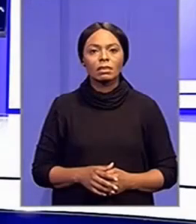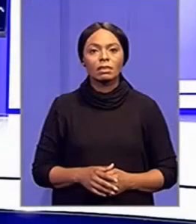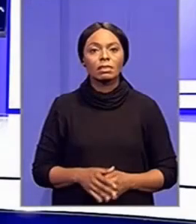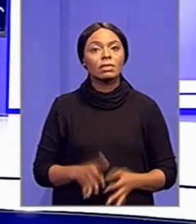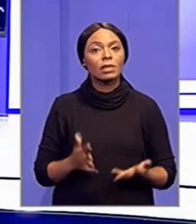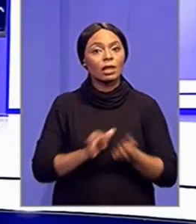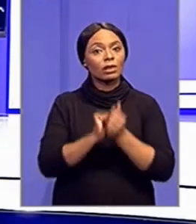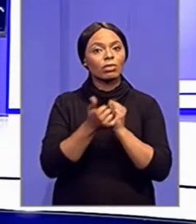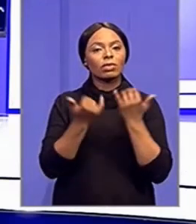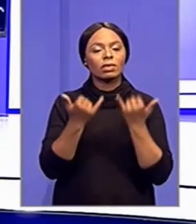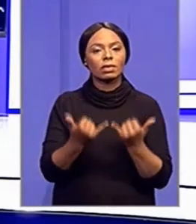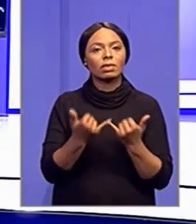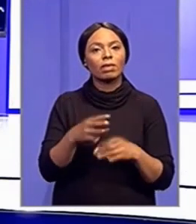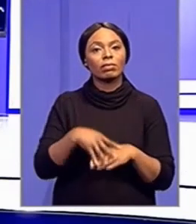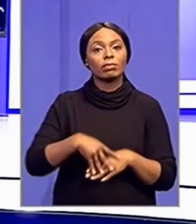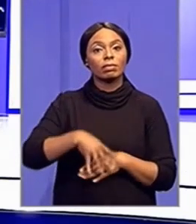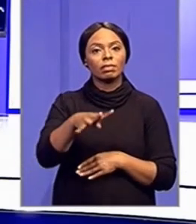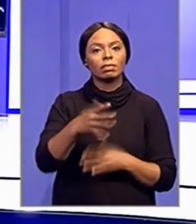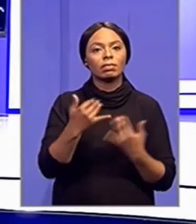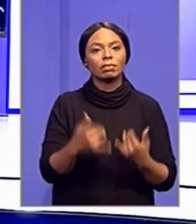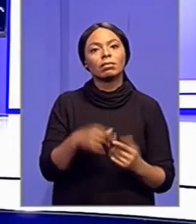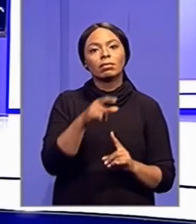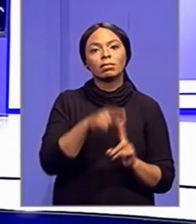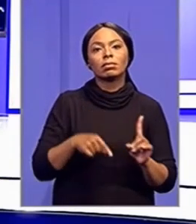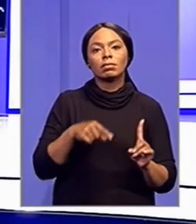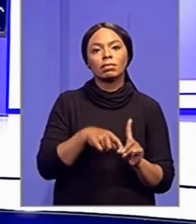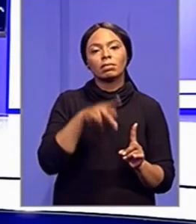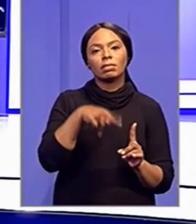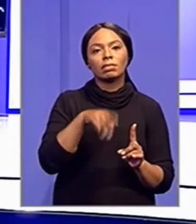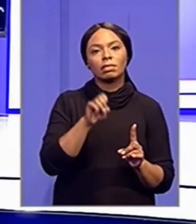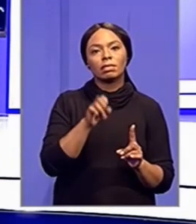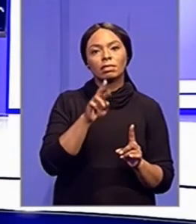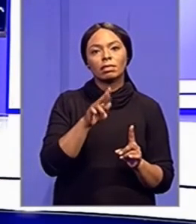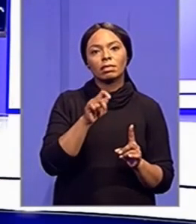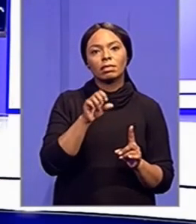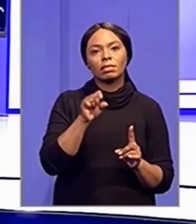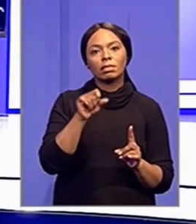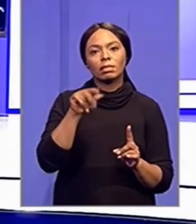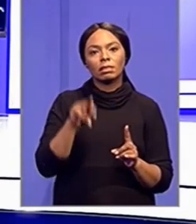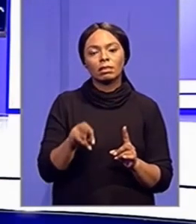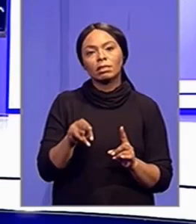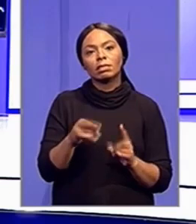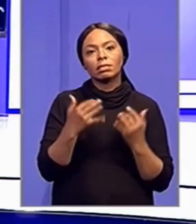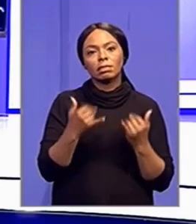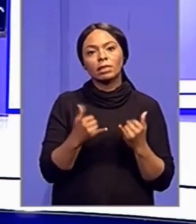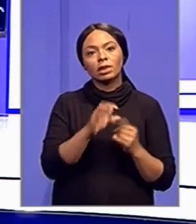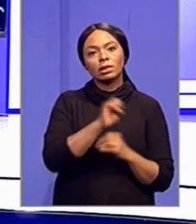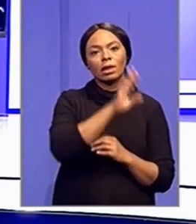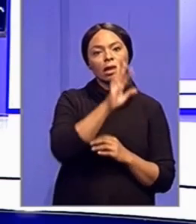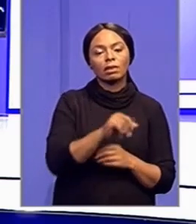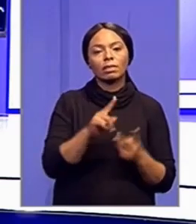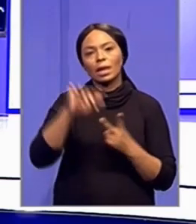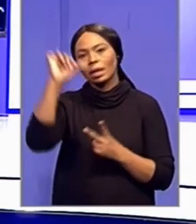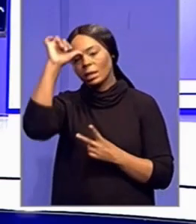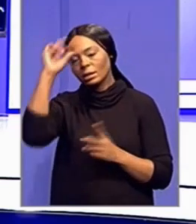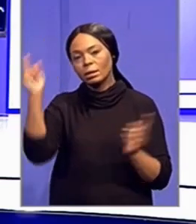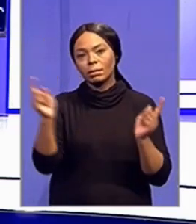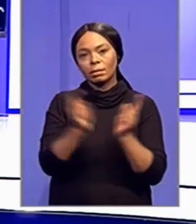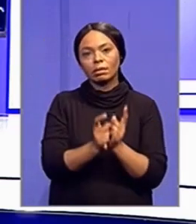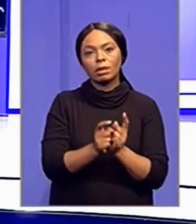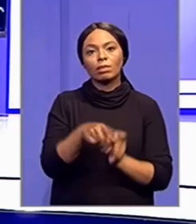Bjale re lebelela dintlhakgolo tša papadi ya crickete e ralokwang gareng ga Afrika Borwa le India ka